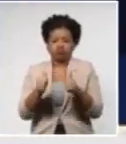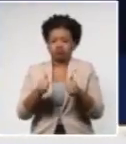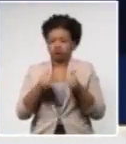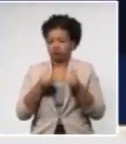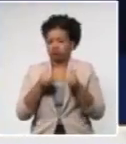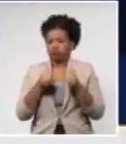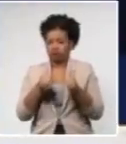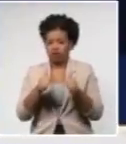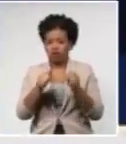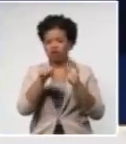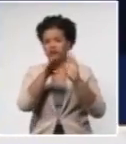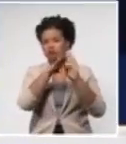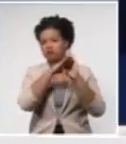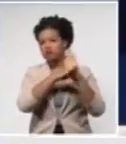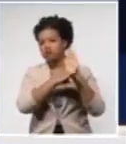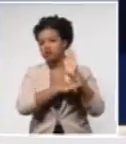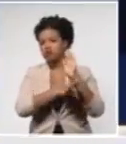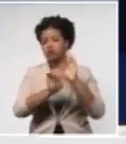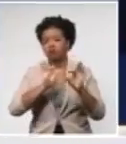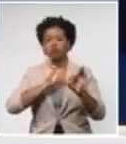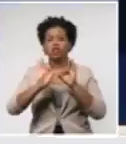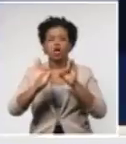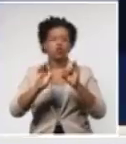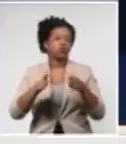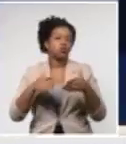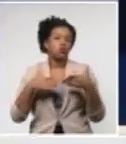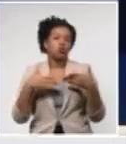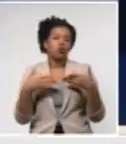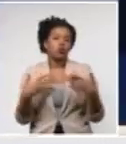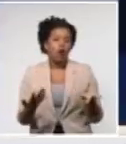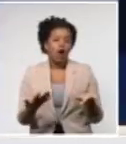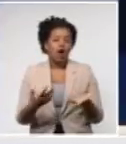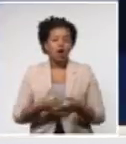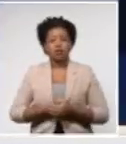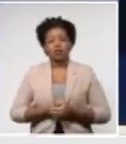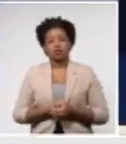on the special care to follow.